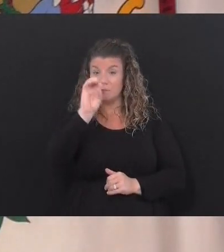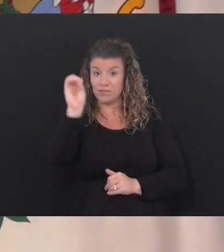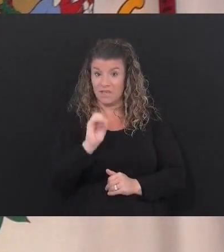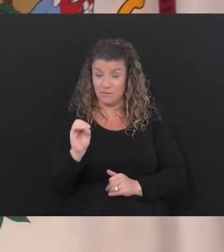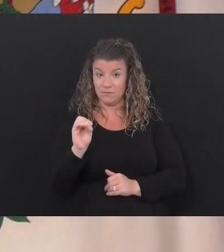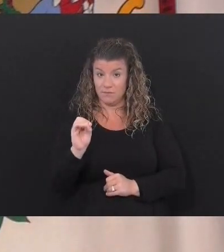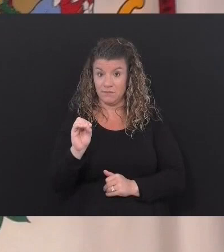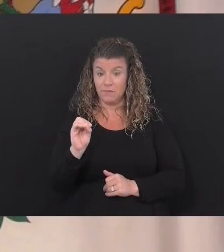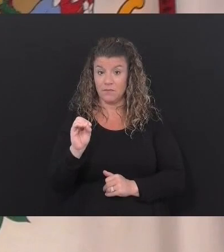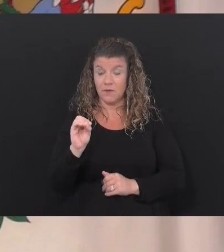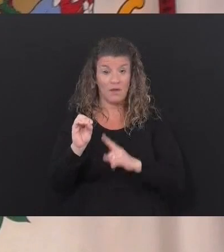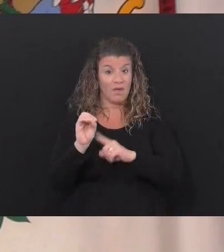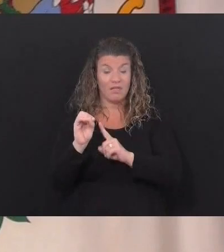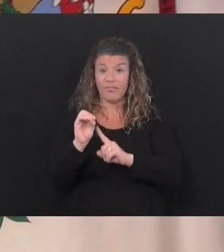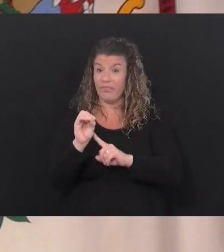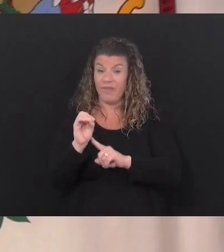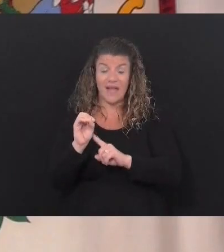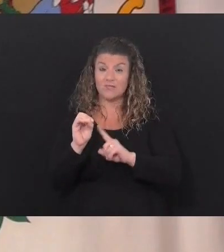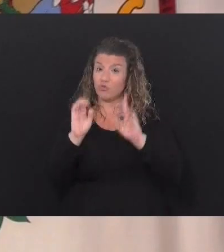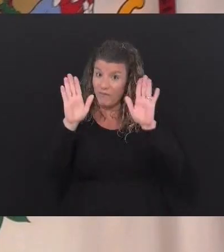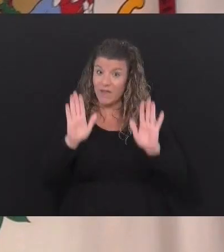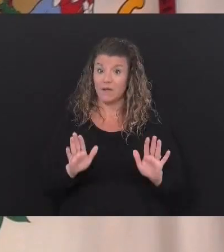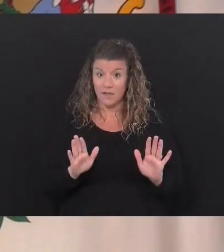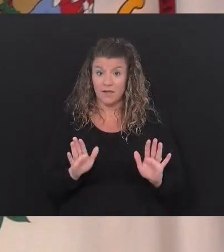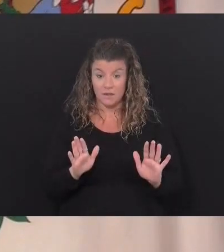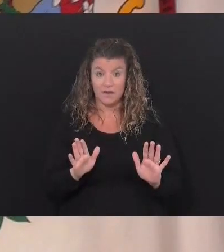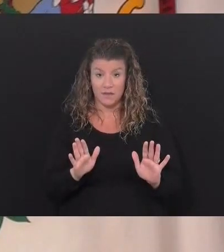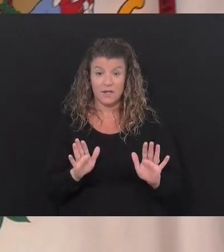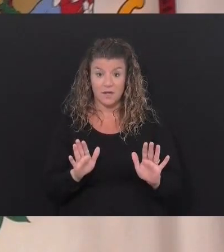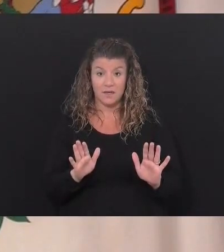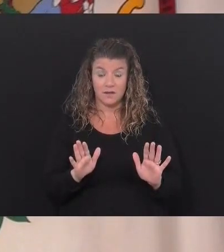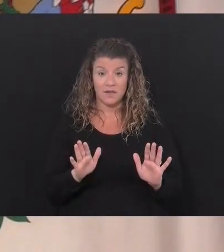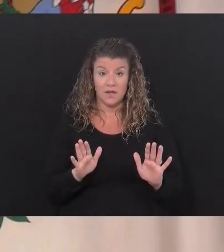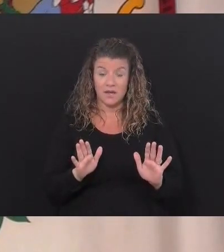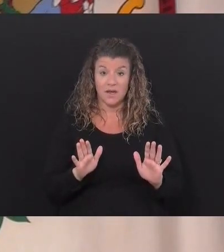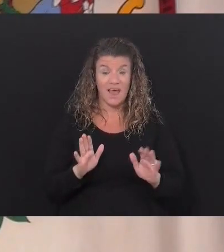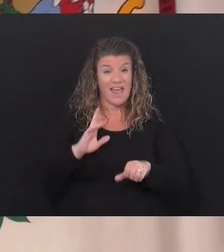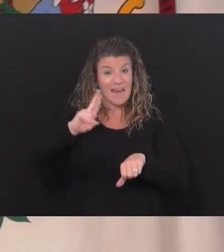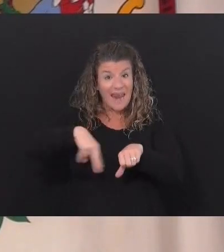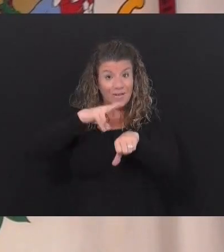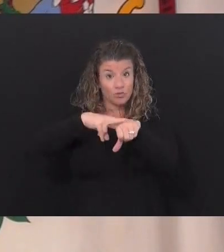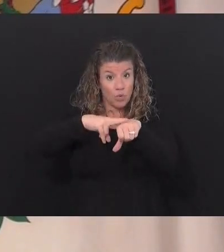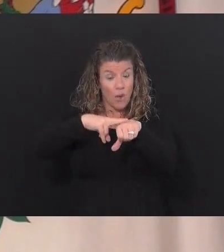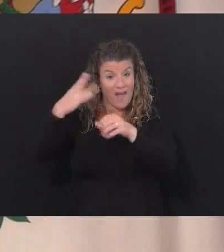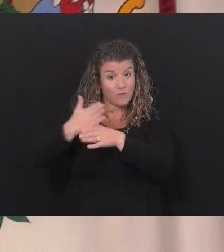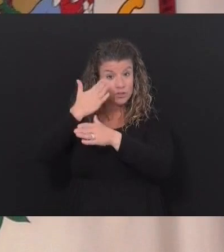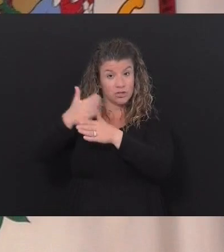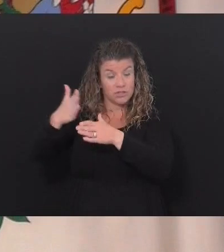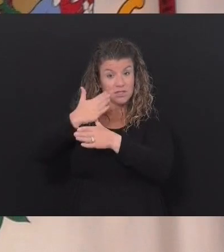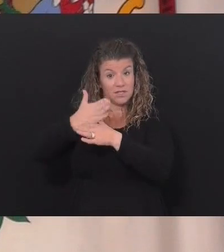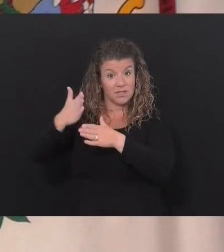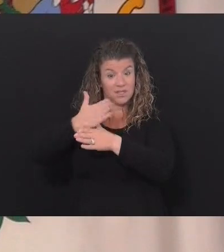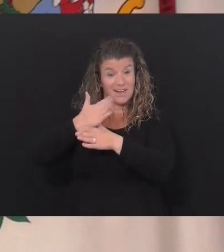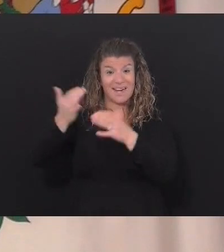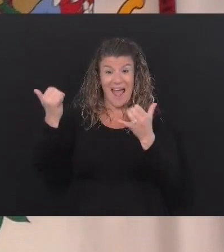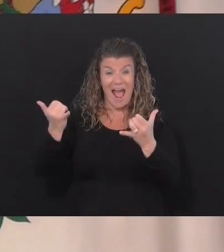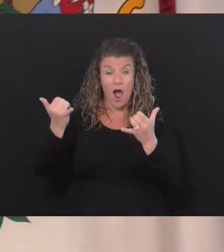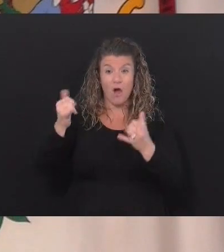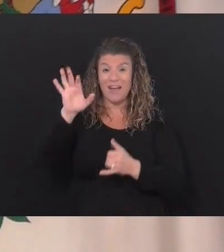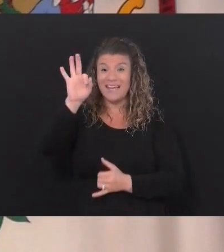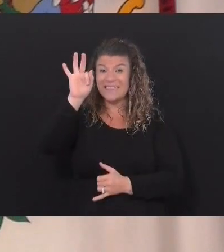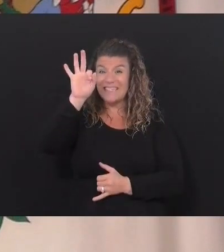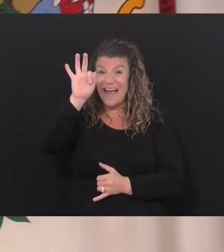3.76%, which is just terrific. This national average, get this, is